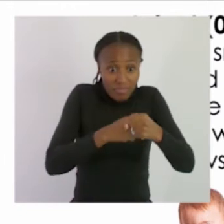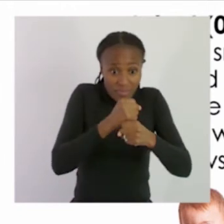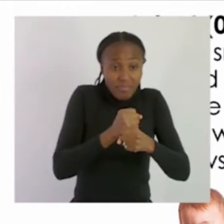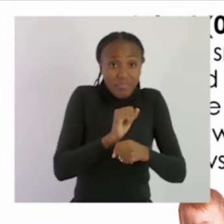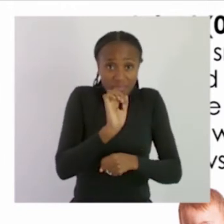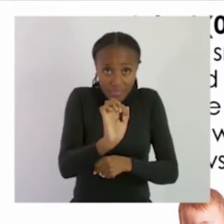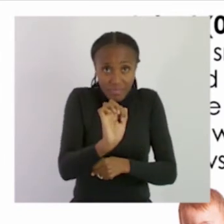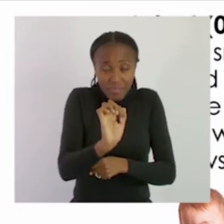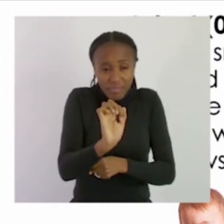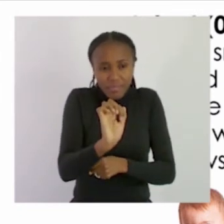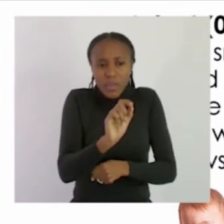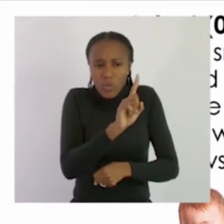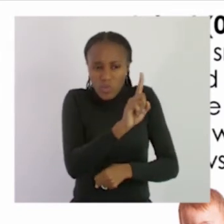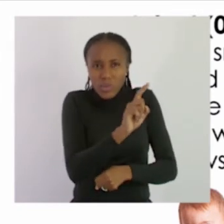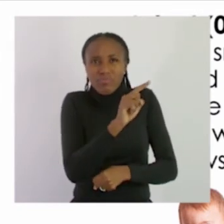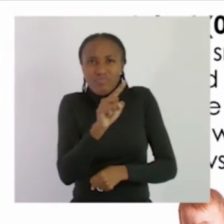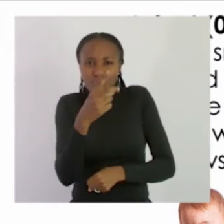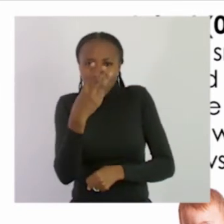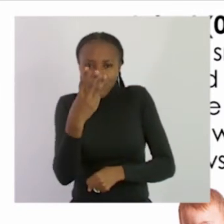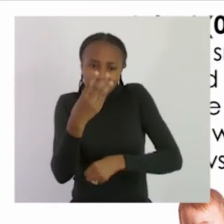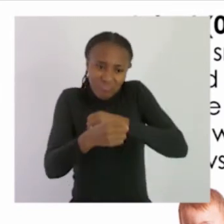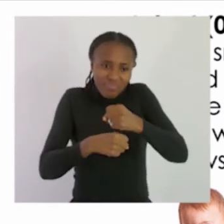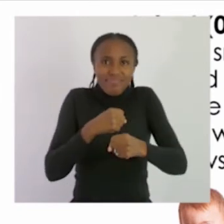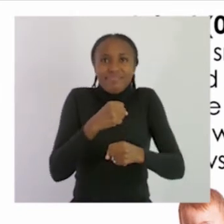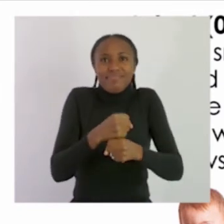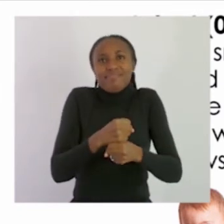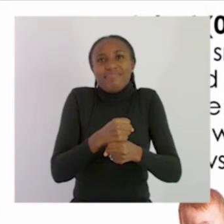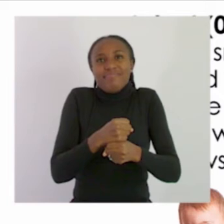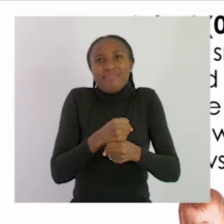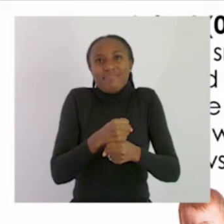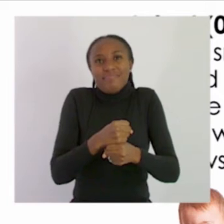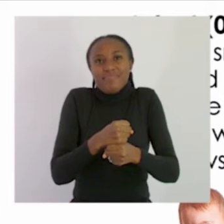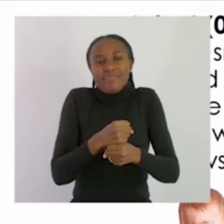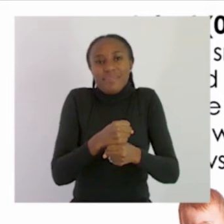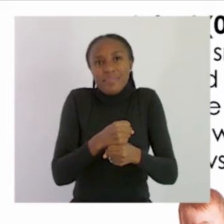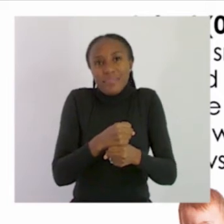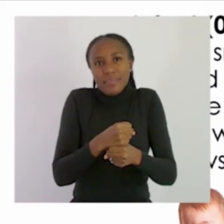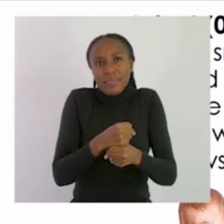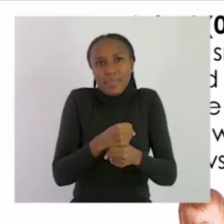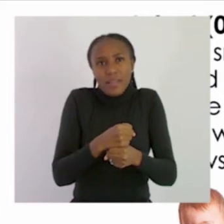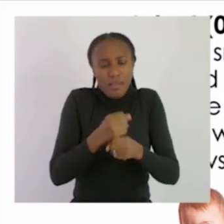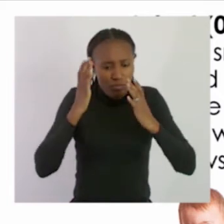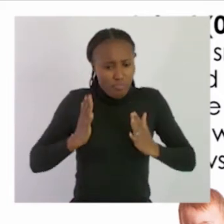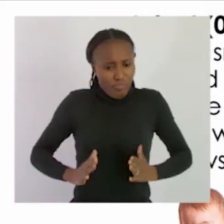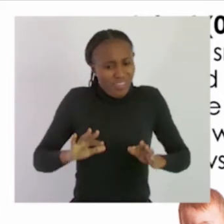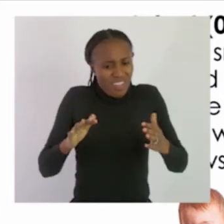years. A toddler should be at the age of 1 to 3. How do they look